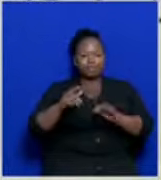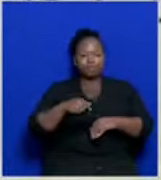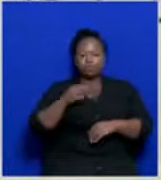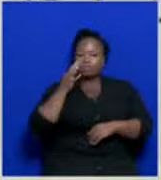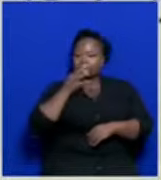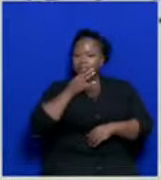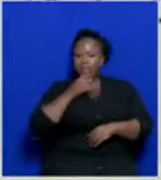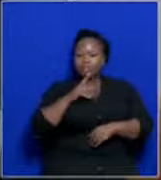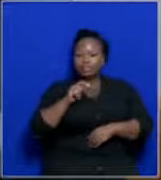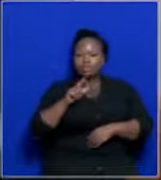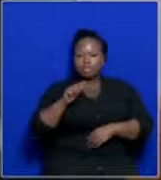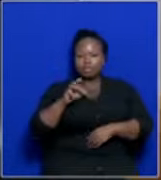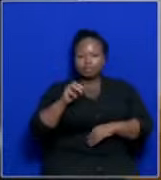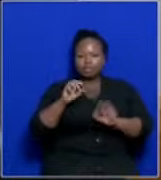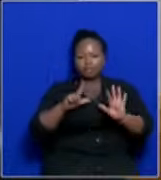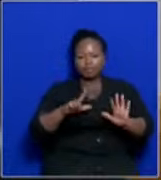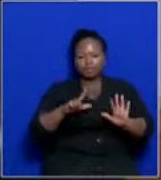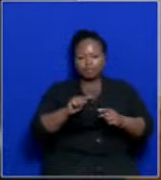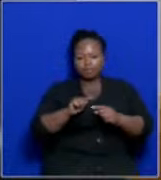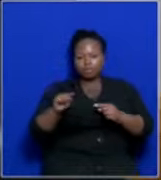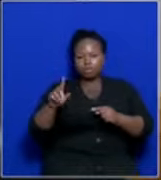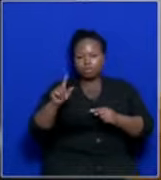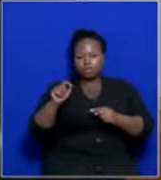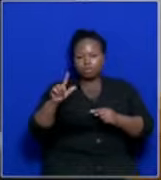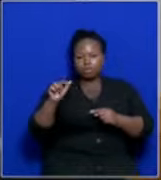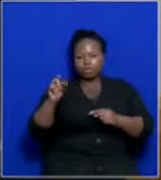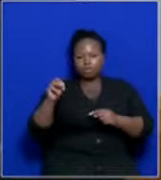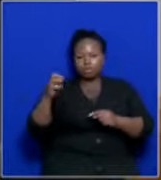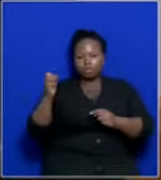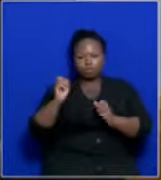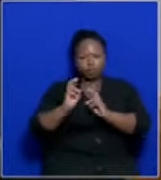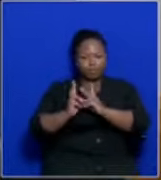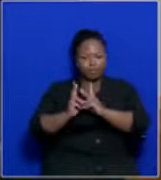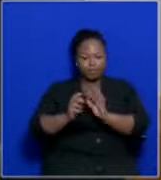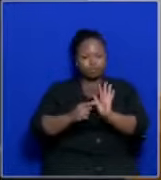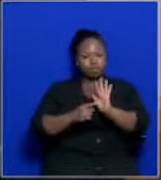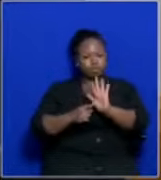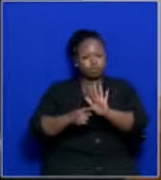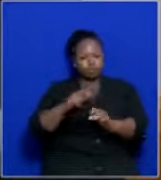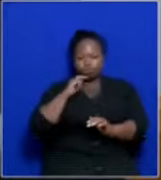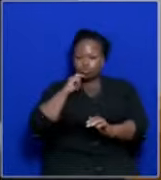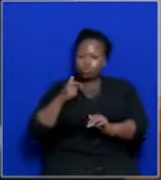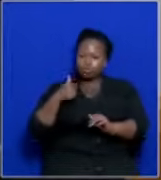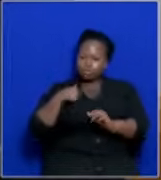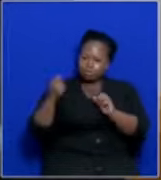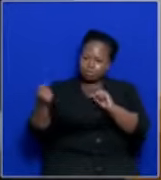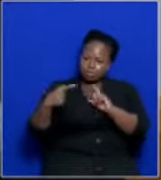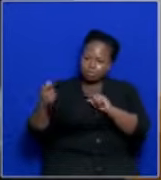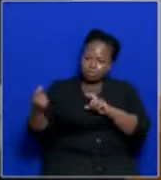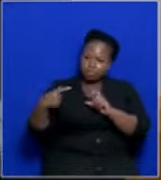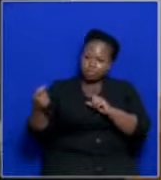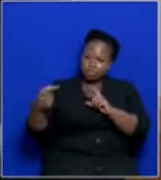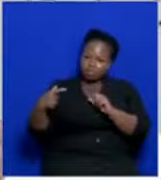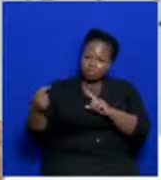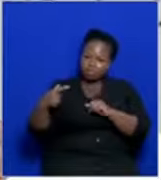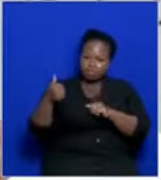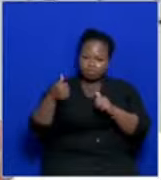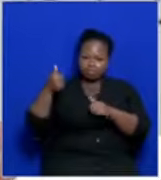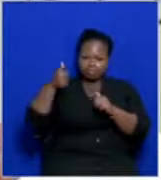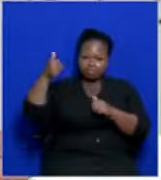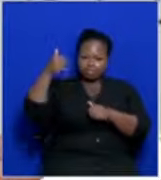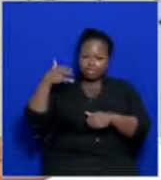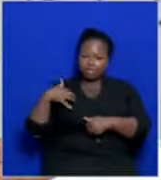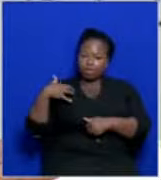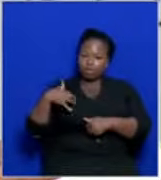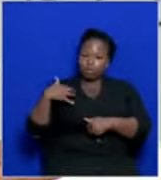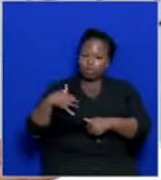to TLM12 demonstrate that I had constant communication with the relevant officials of Ekurhuleni regarding their matters,